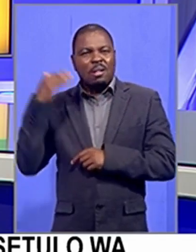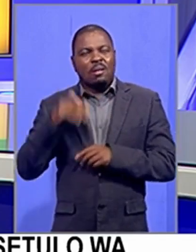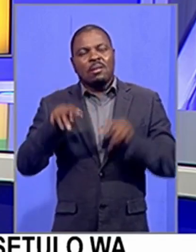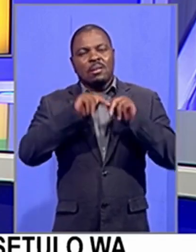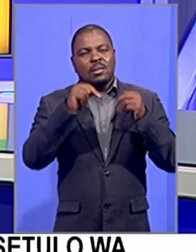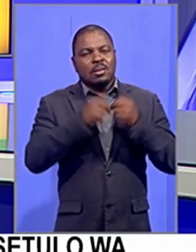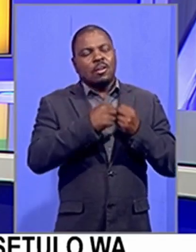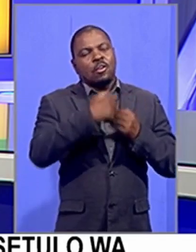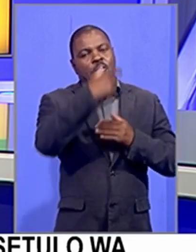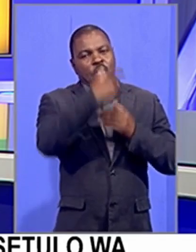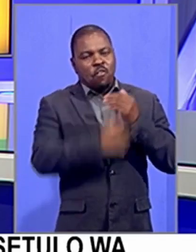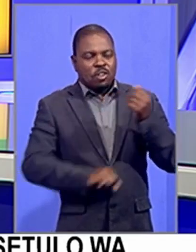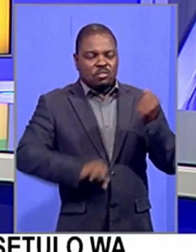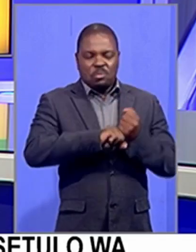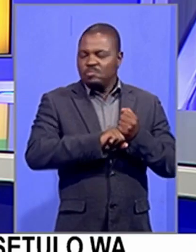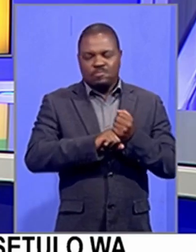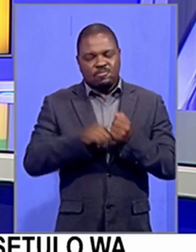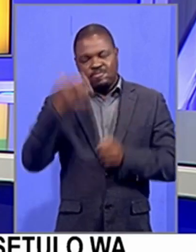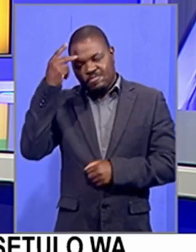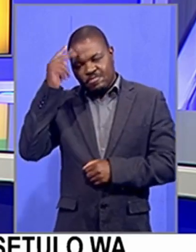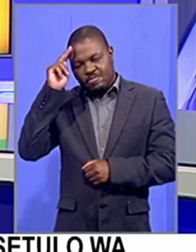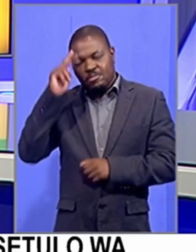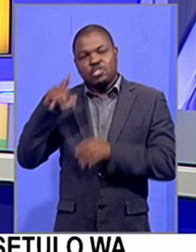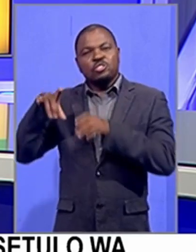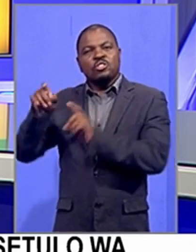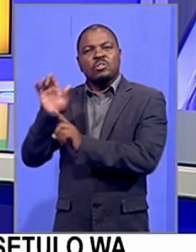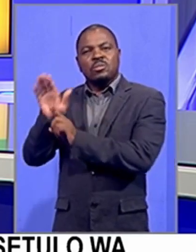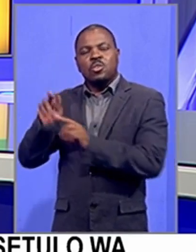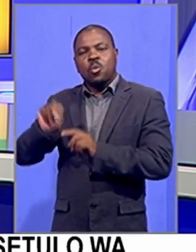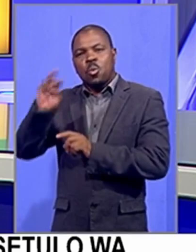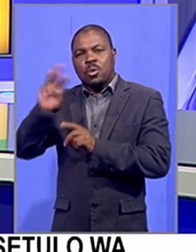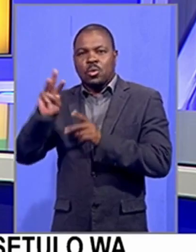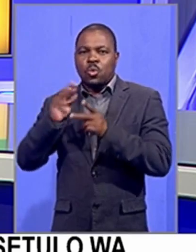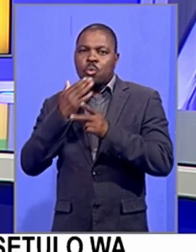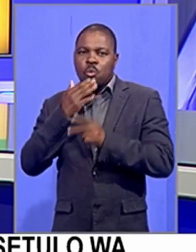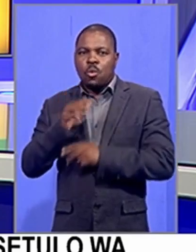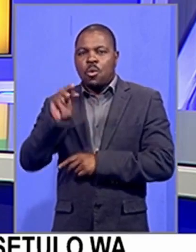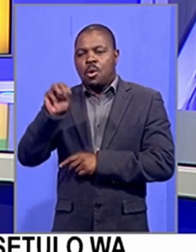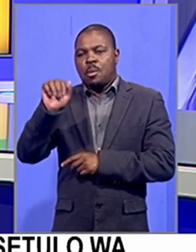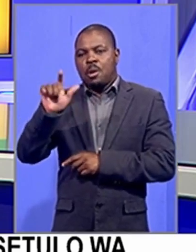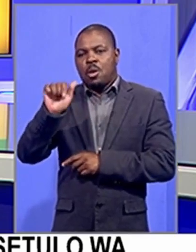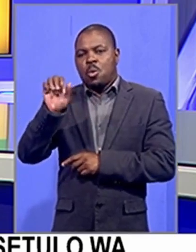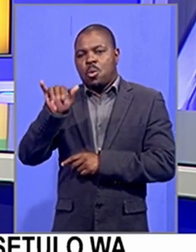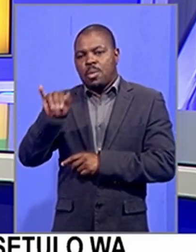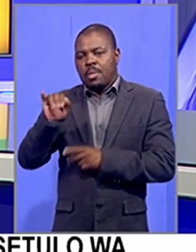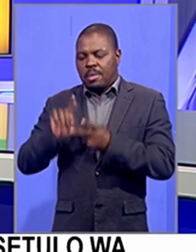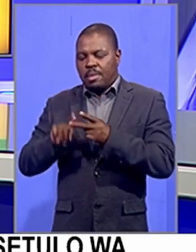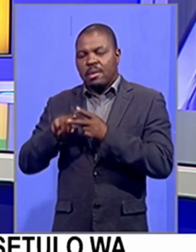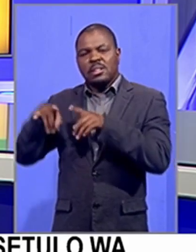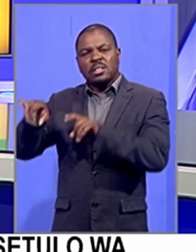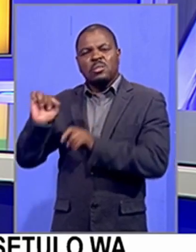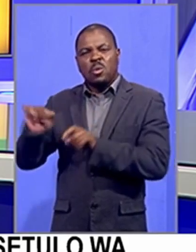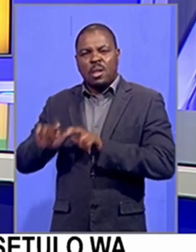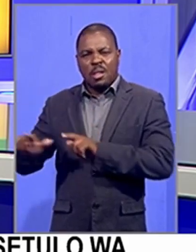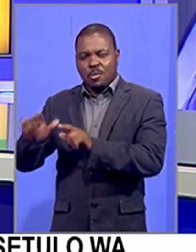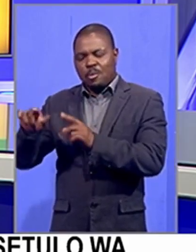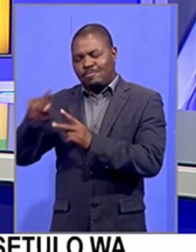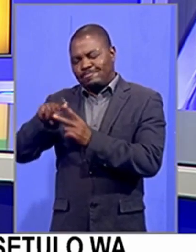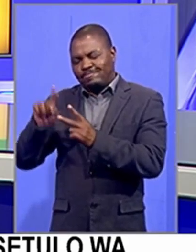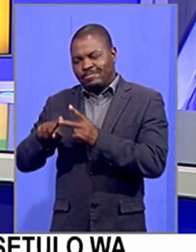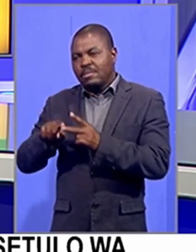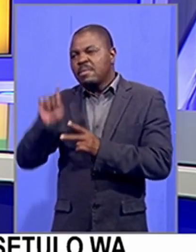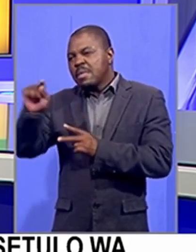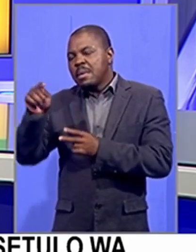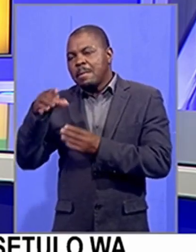ya mokgatlo. Modulasetulo wa North West Nono Maloyi le modulasetulo wa Limpopo Stan Mathabatha ba lekile go fetola thekgo